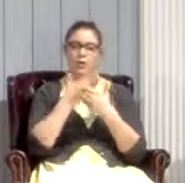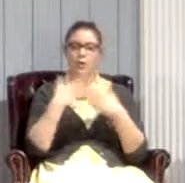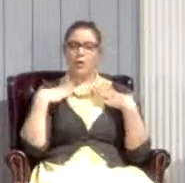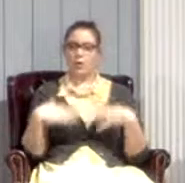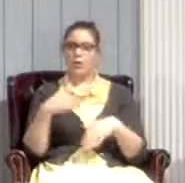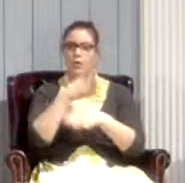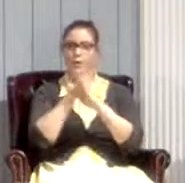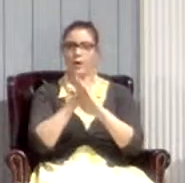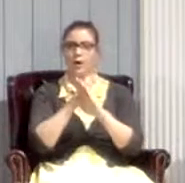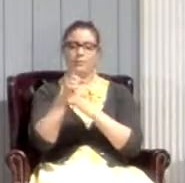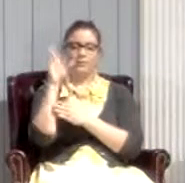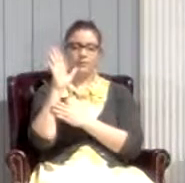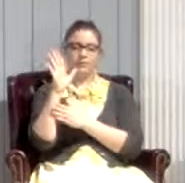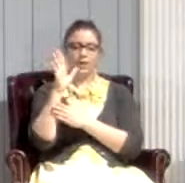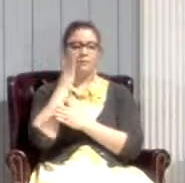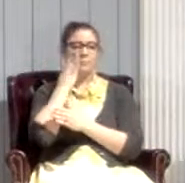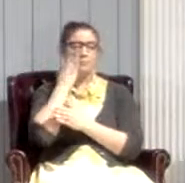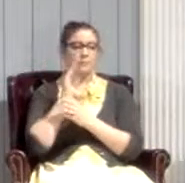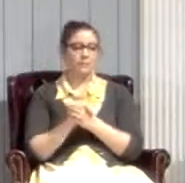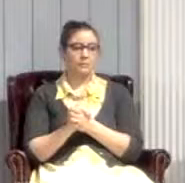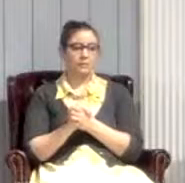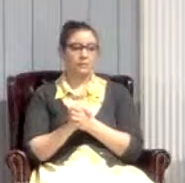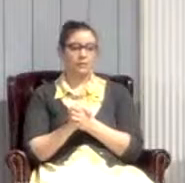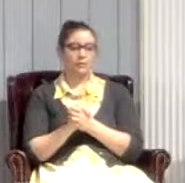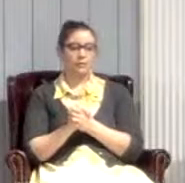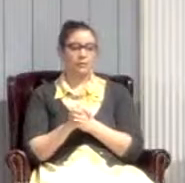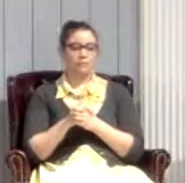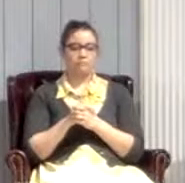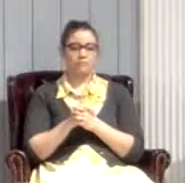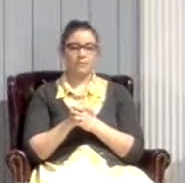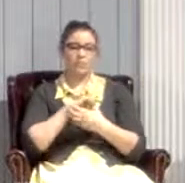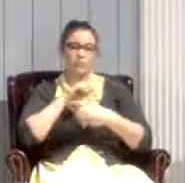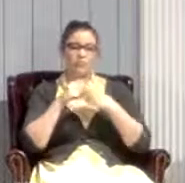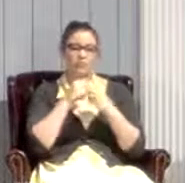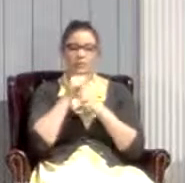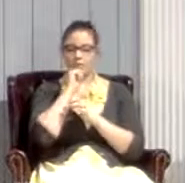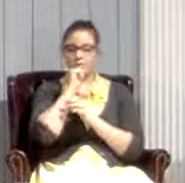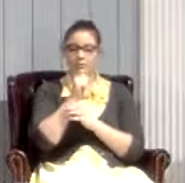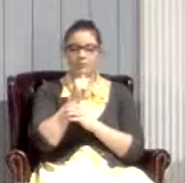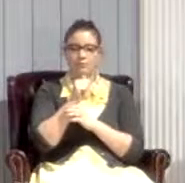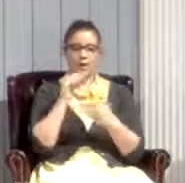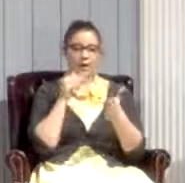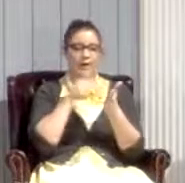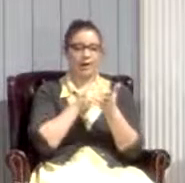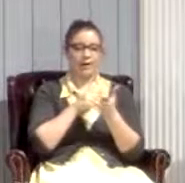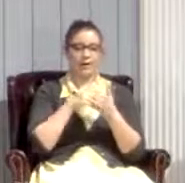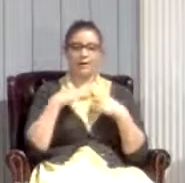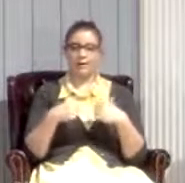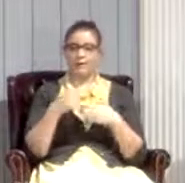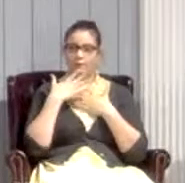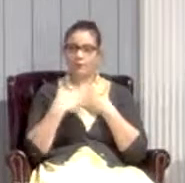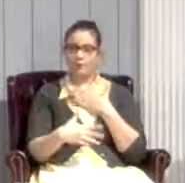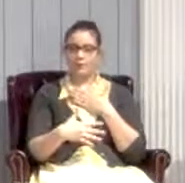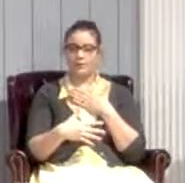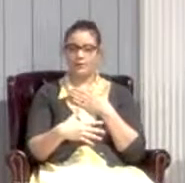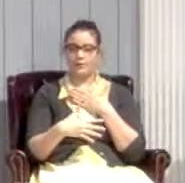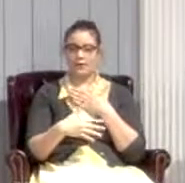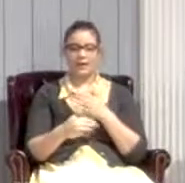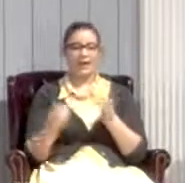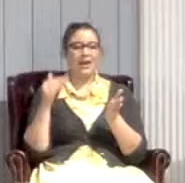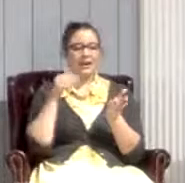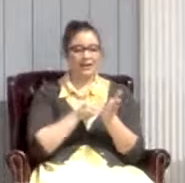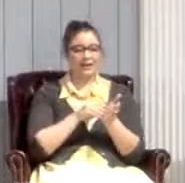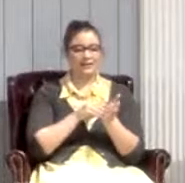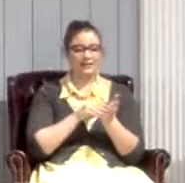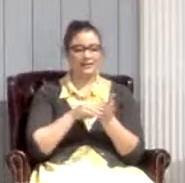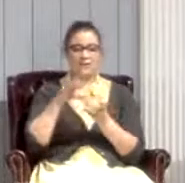For we wrestle not against flesh and blood, but against principalities, against powers, against the rulers of the darkness of this world, against spiritual wickedness